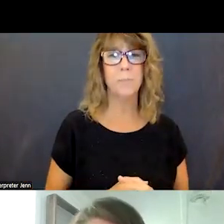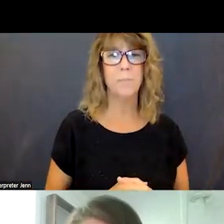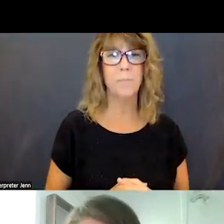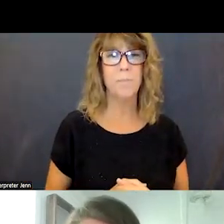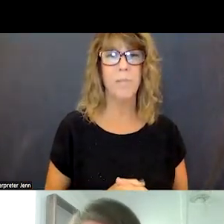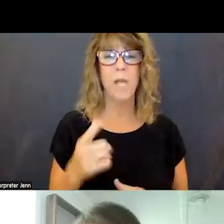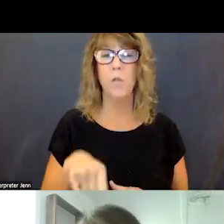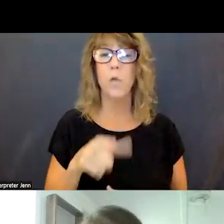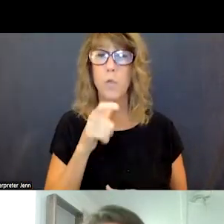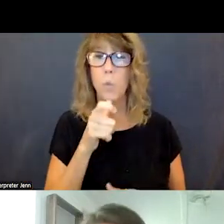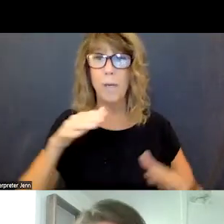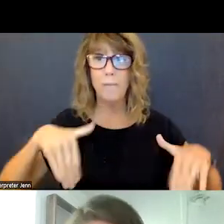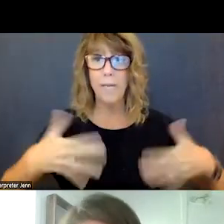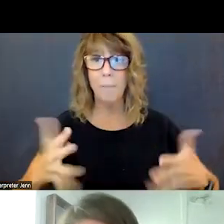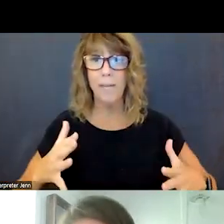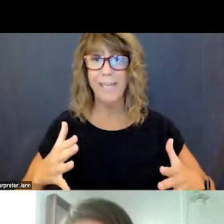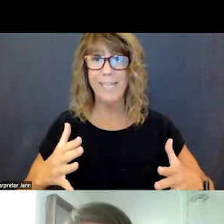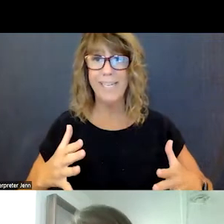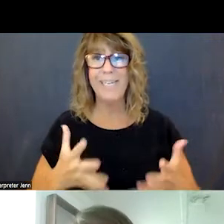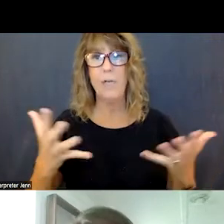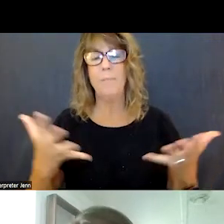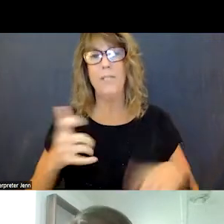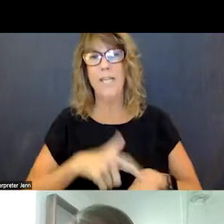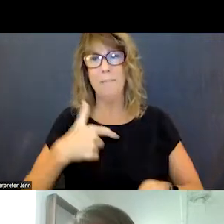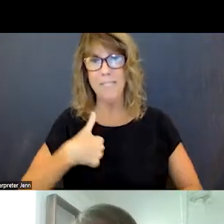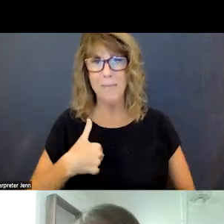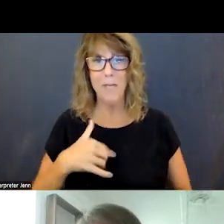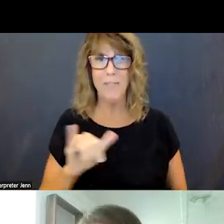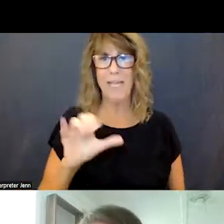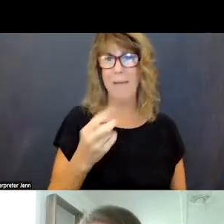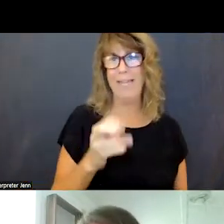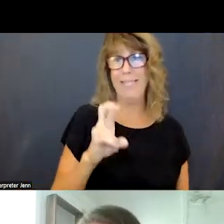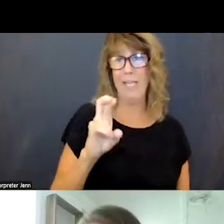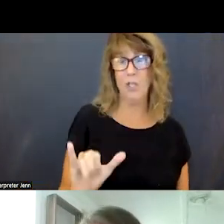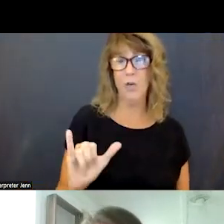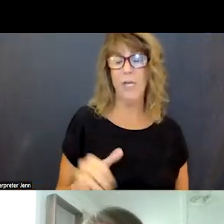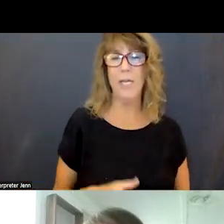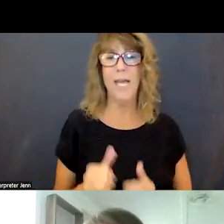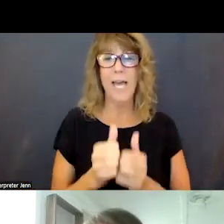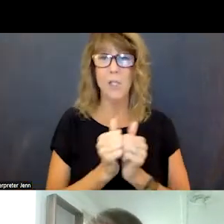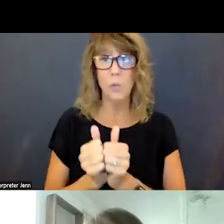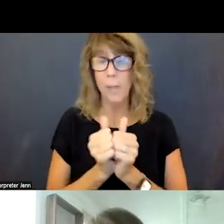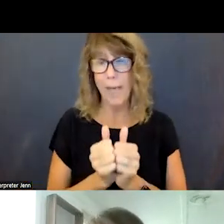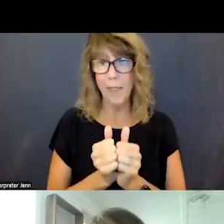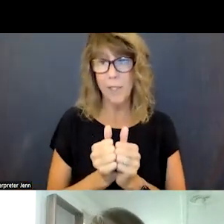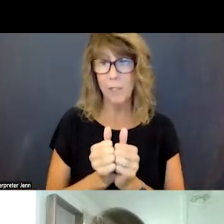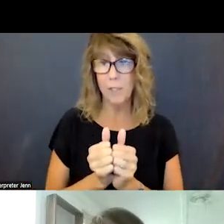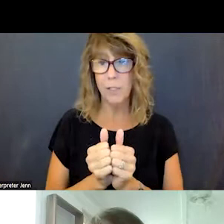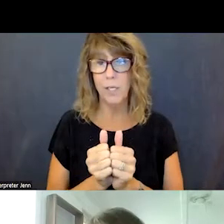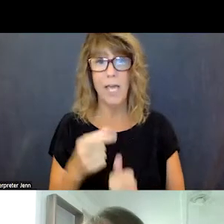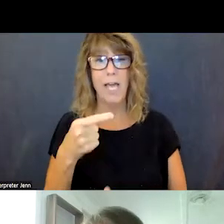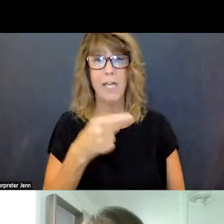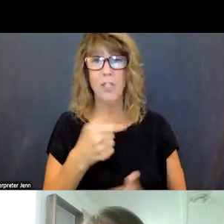For those of you who've not been around as long as I have, or as long as Sherry has been, together, she